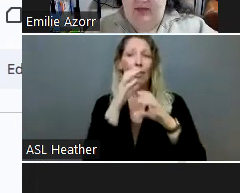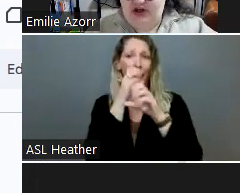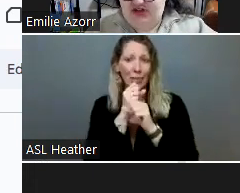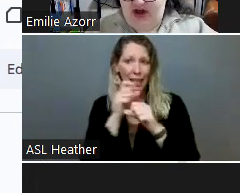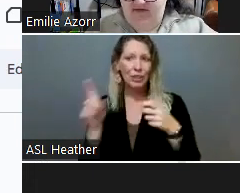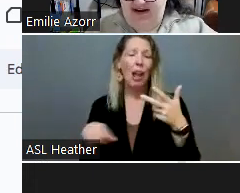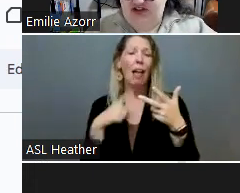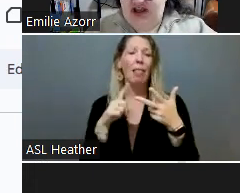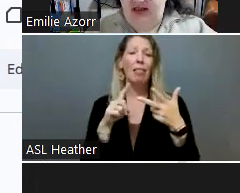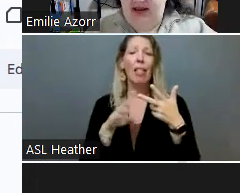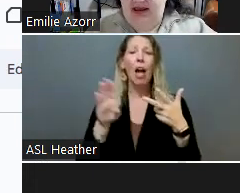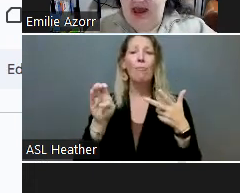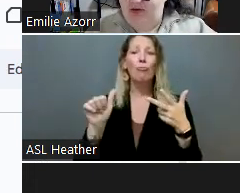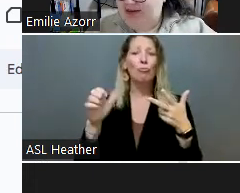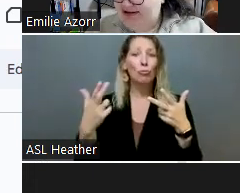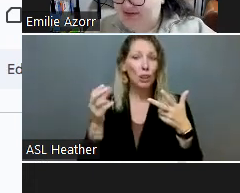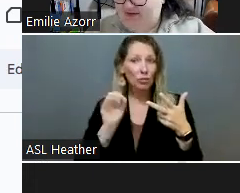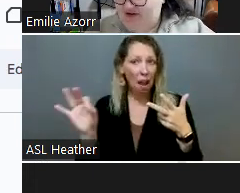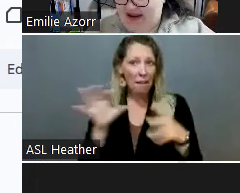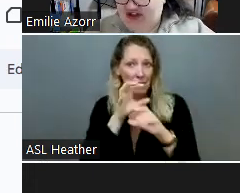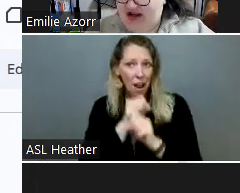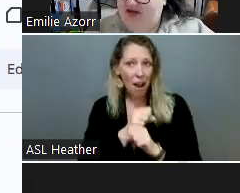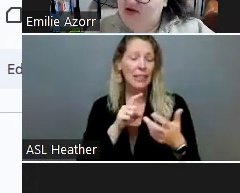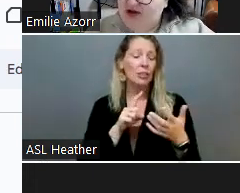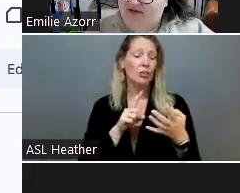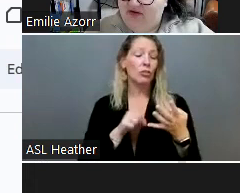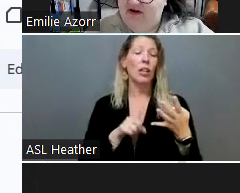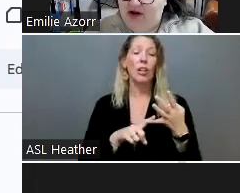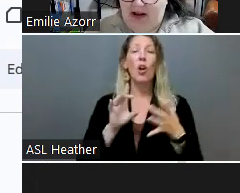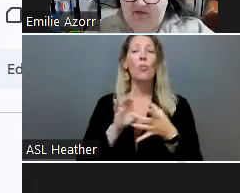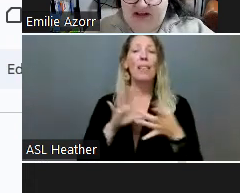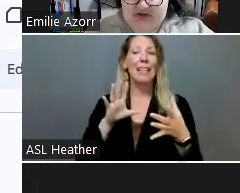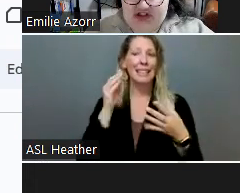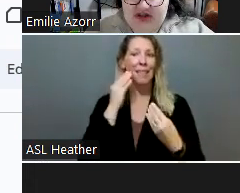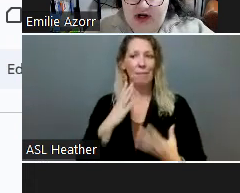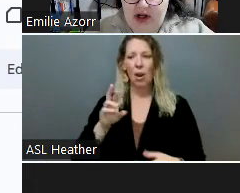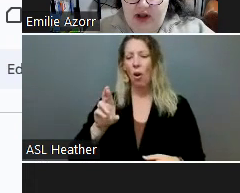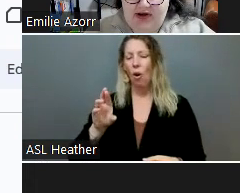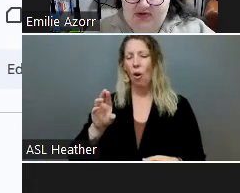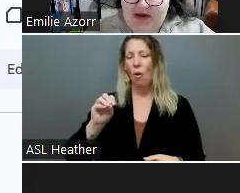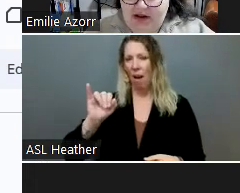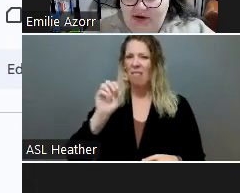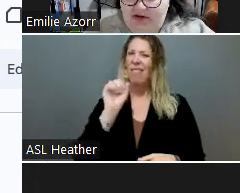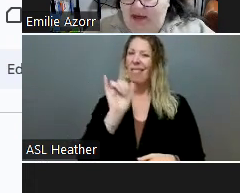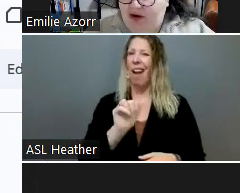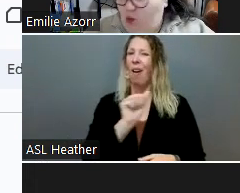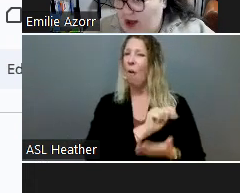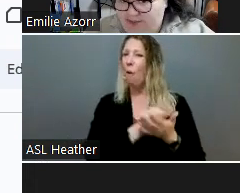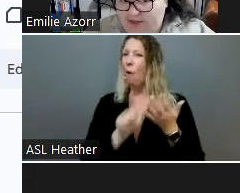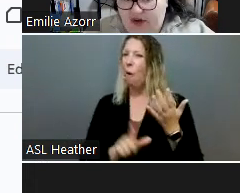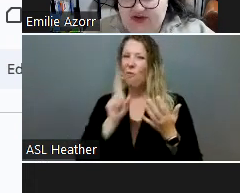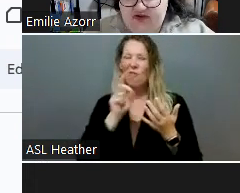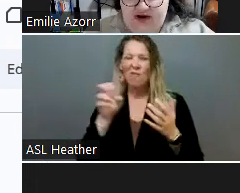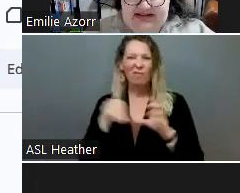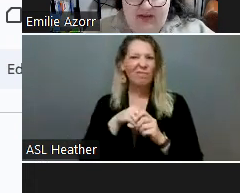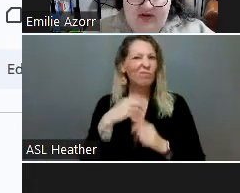confidentiality, breach of confidentiality, and a release of information. And those all felt very relevant to each other. So we included them in